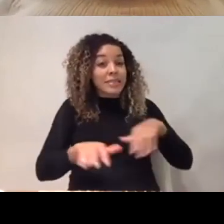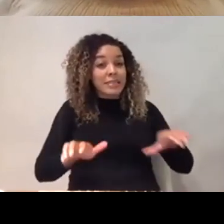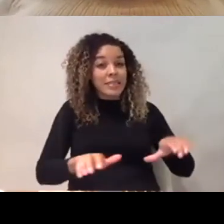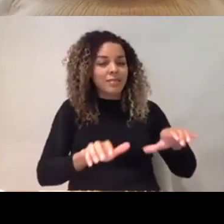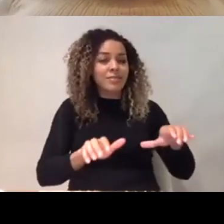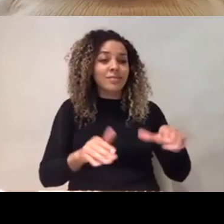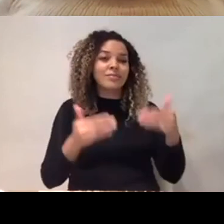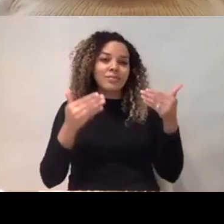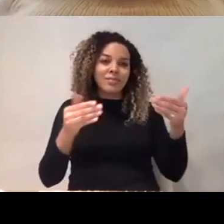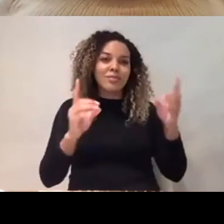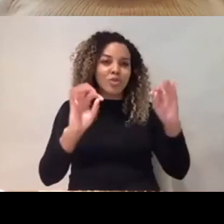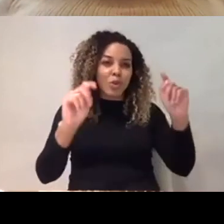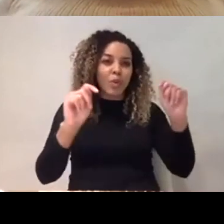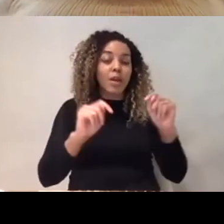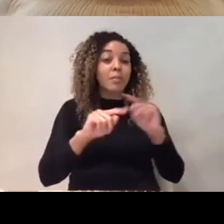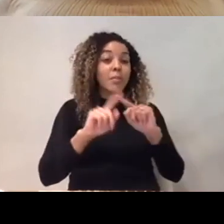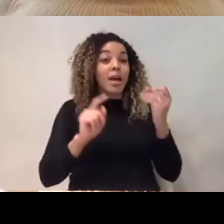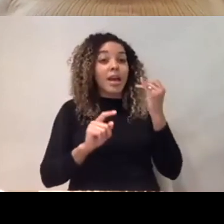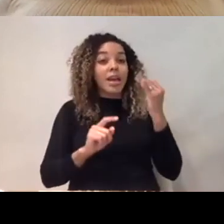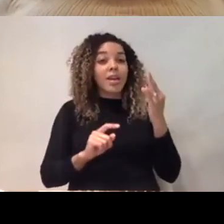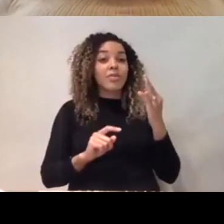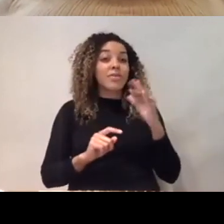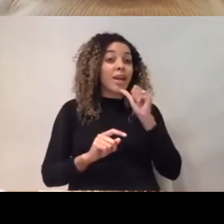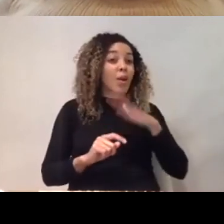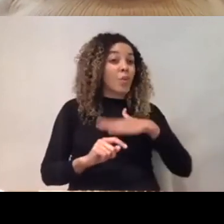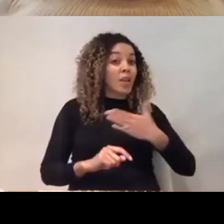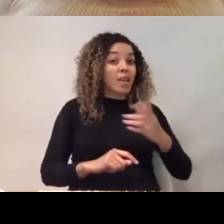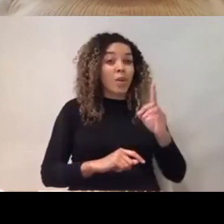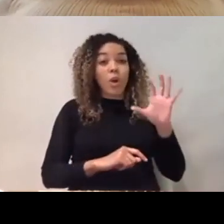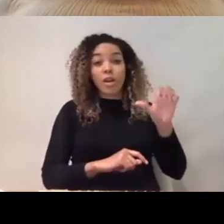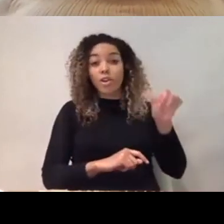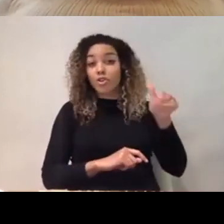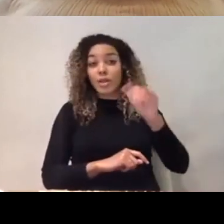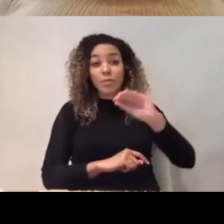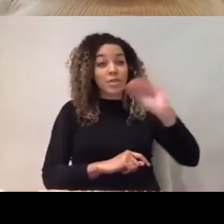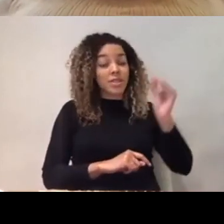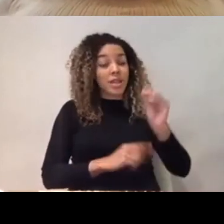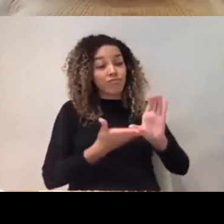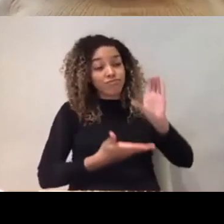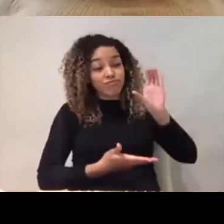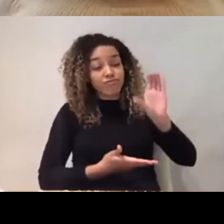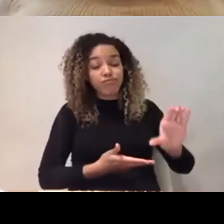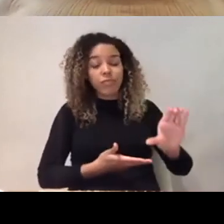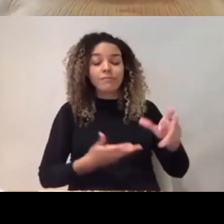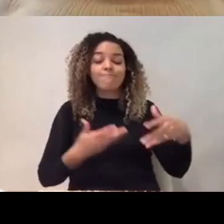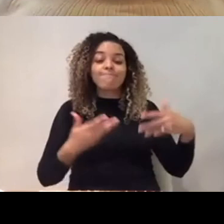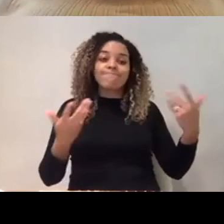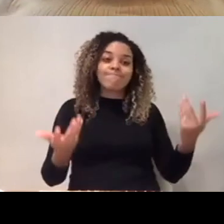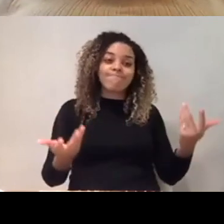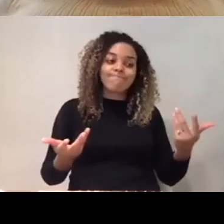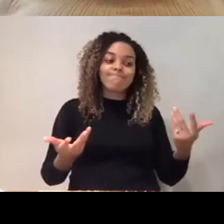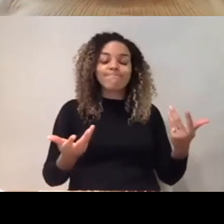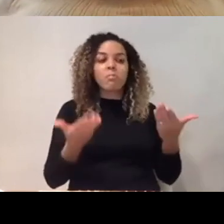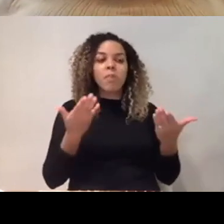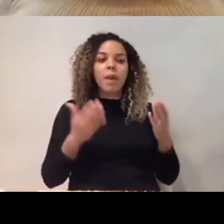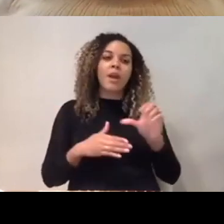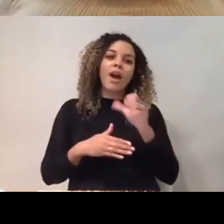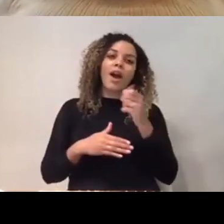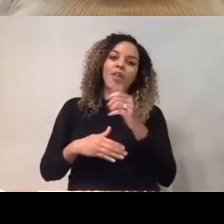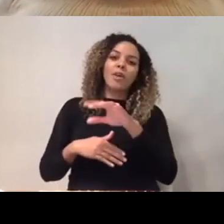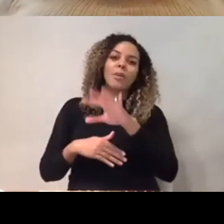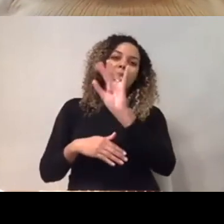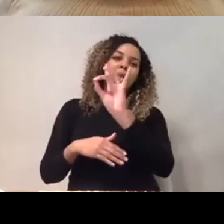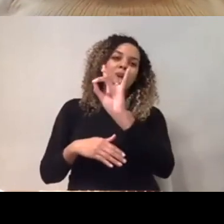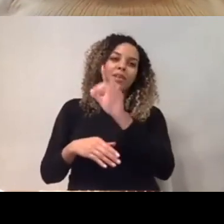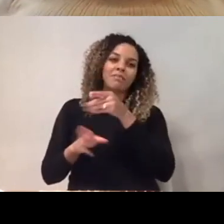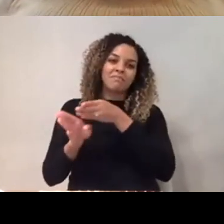110% into it, like Kristen said, then, you know, maybe there's another path. But I think if you want to do something, you have to just